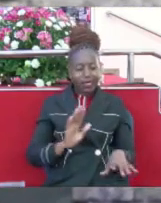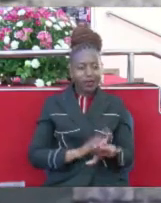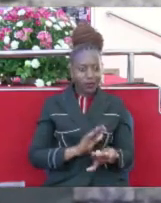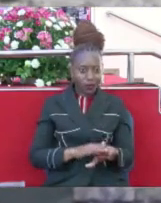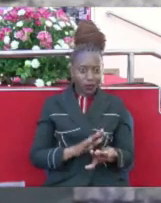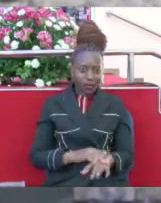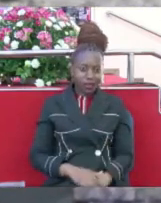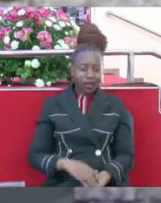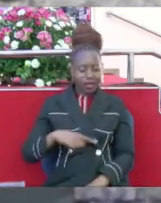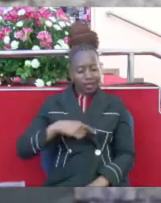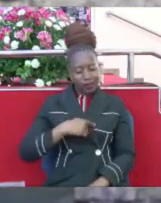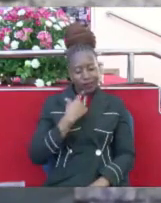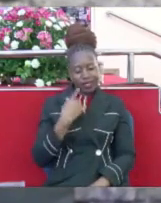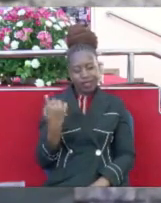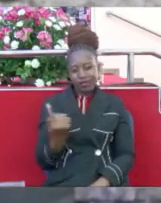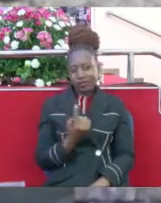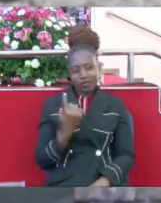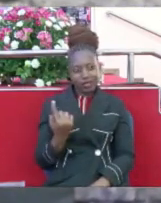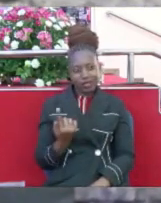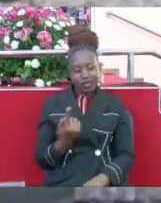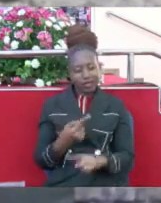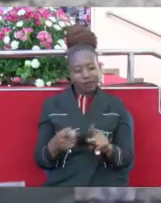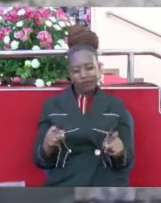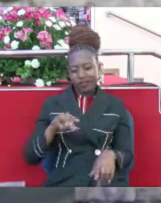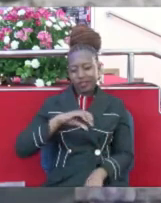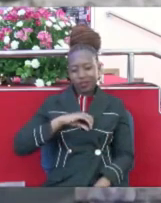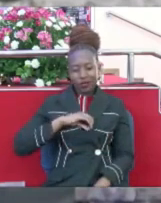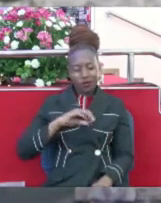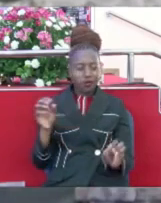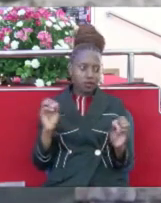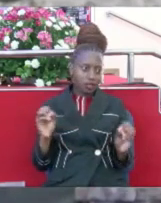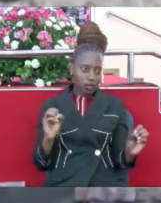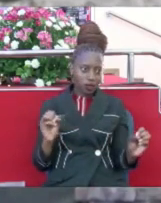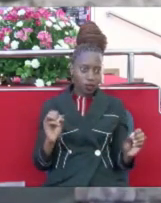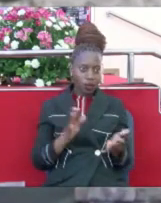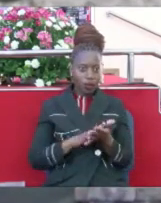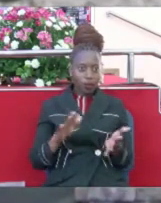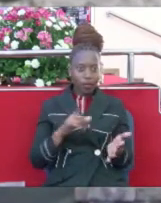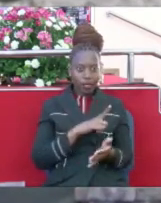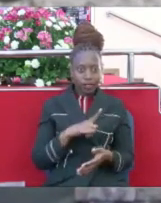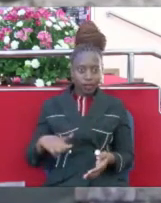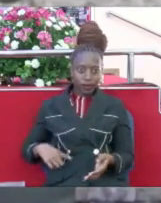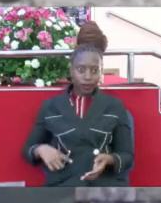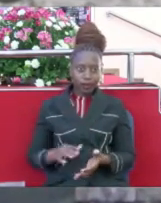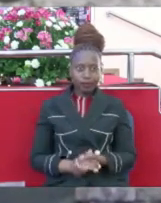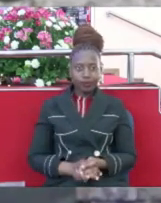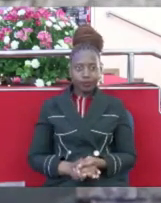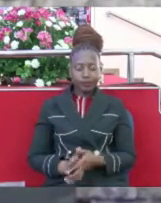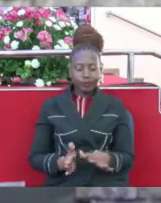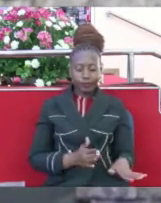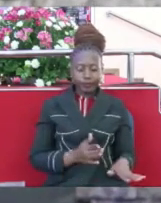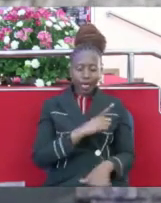They visited, but they did not occupy. Praise the name of the Lord. The Lord's interest in